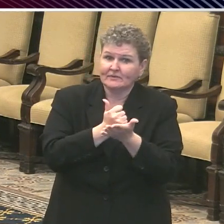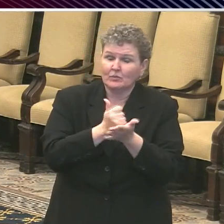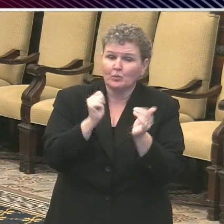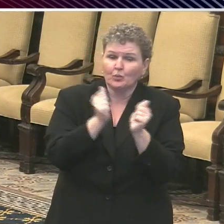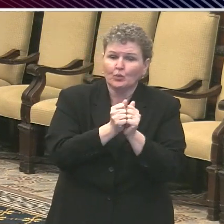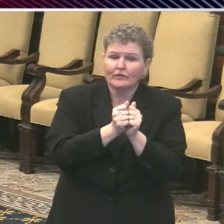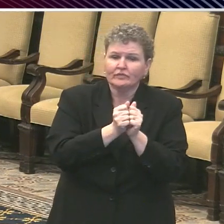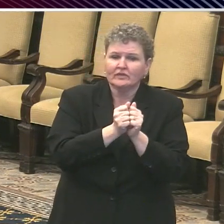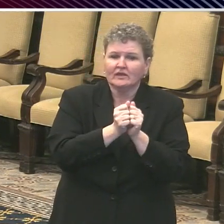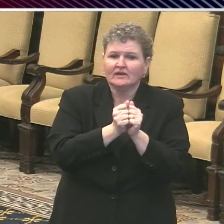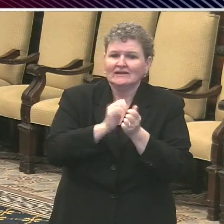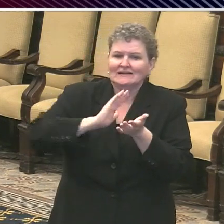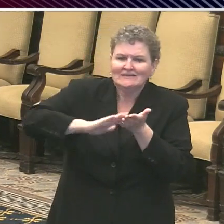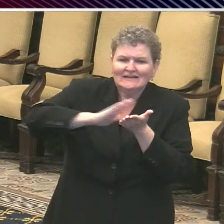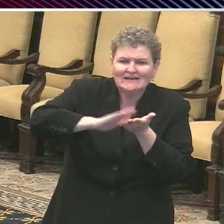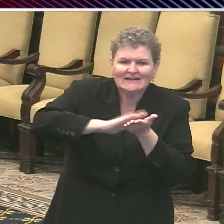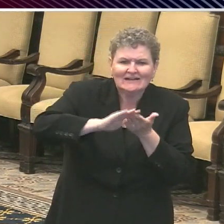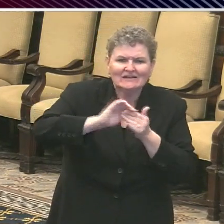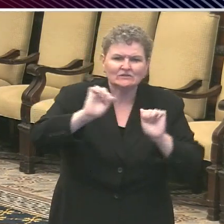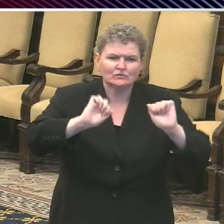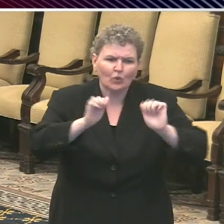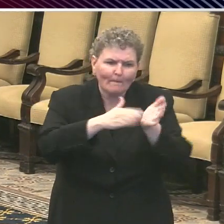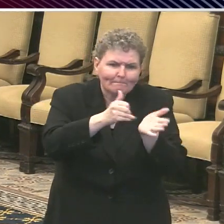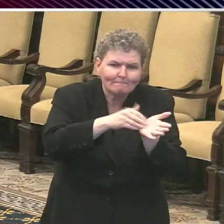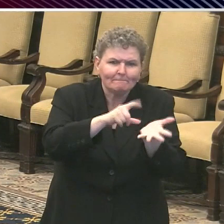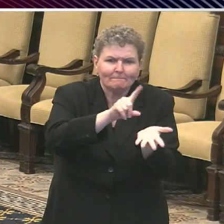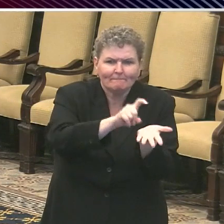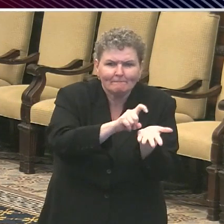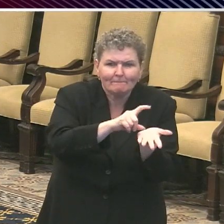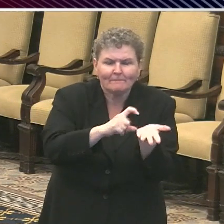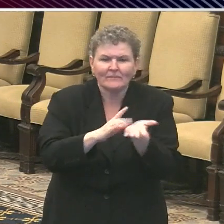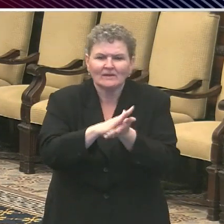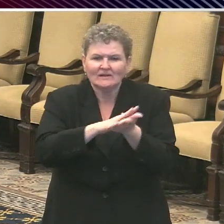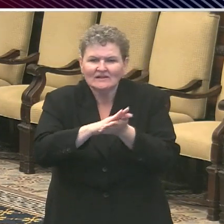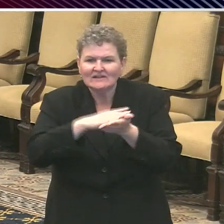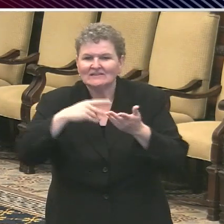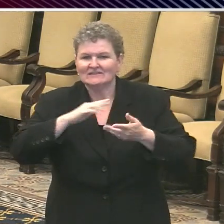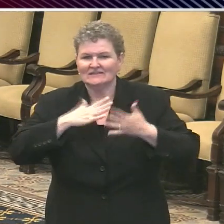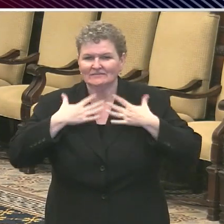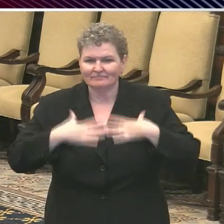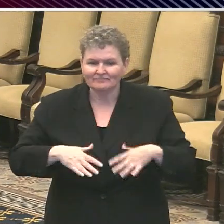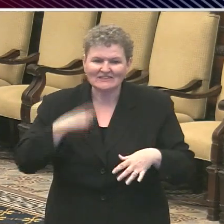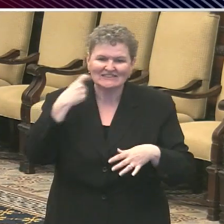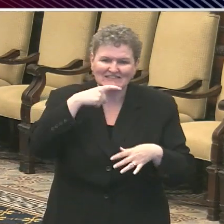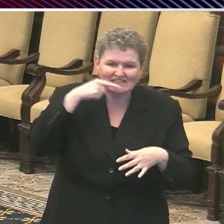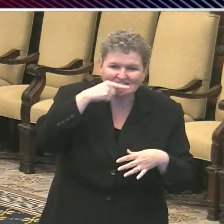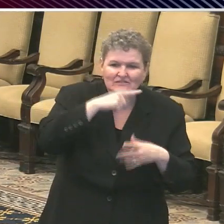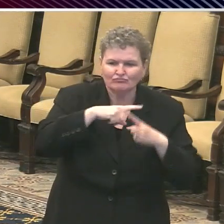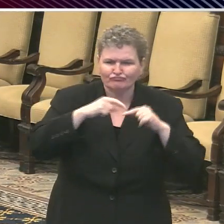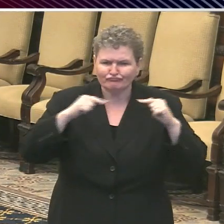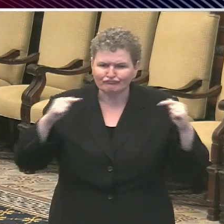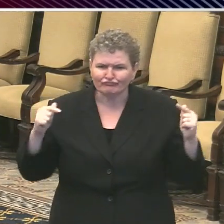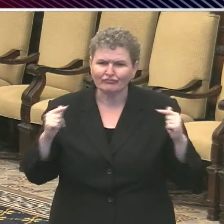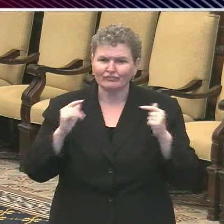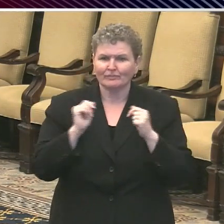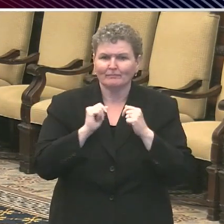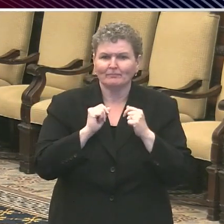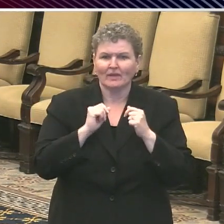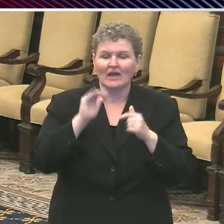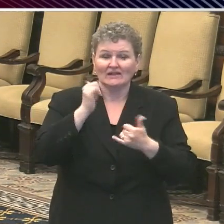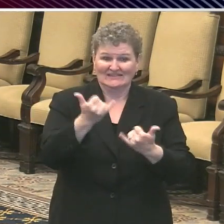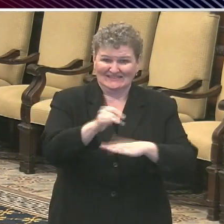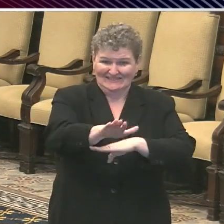as hygiene supplies and access to accurate information. And later today, the fund will announce a sixth round of grants, providing